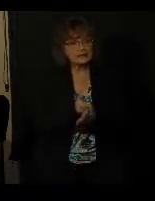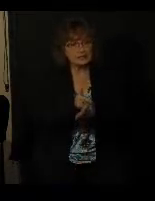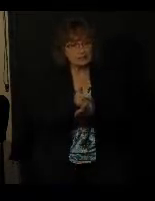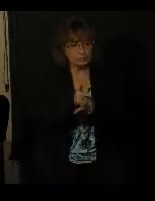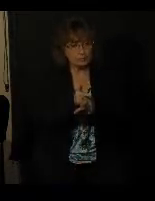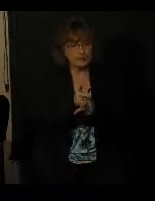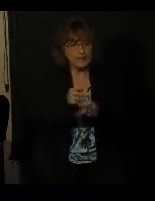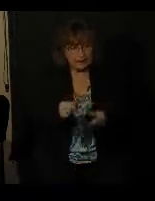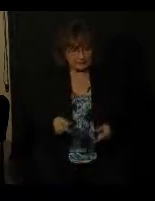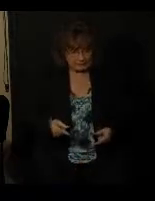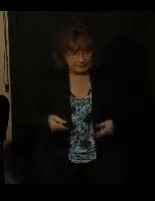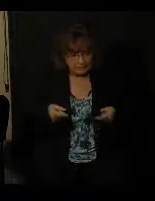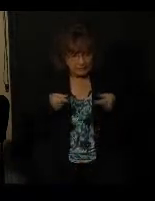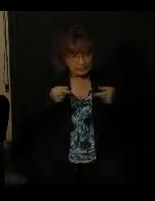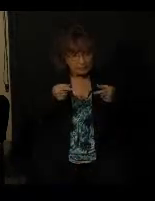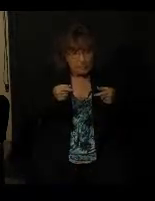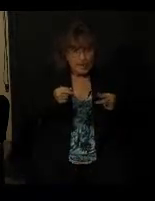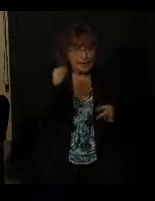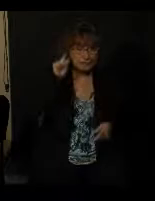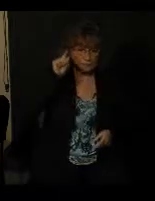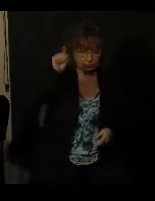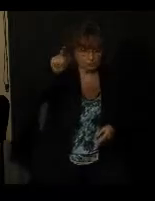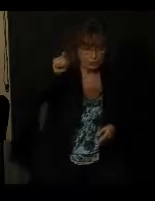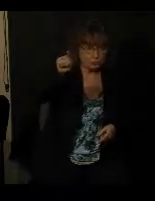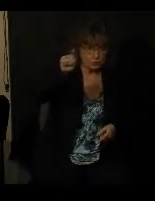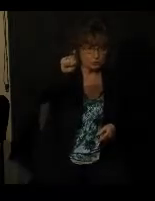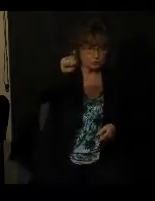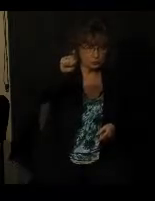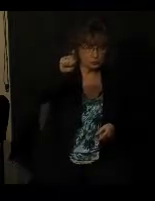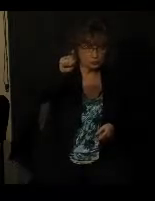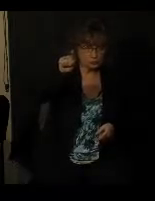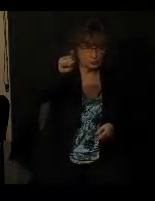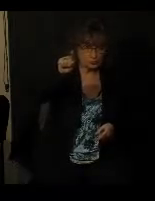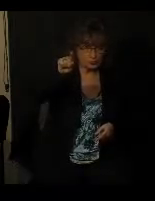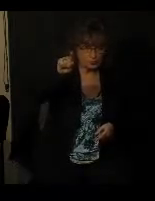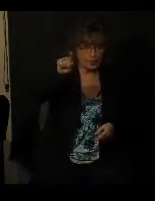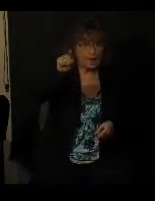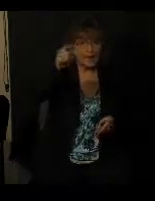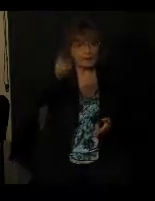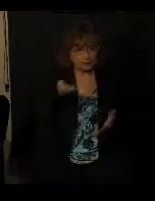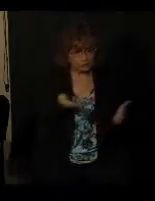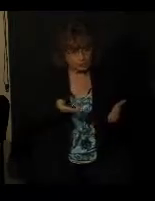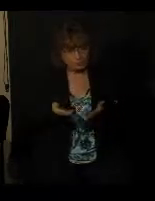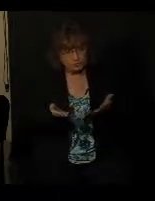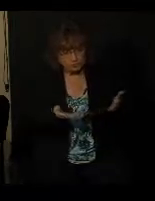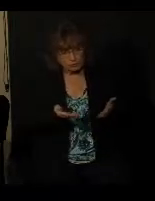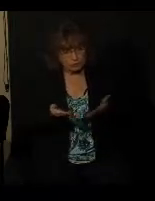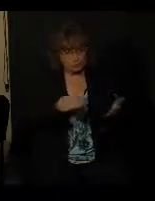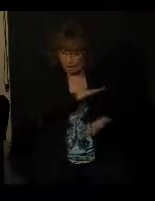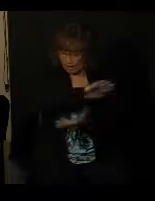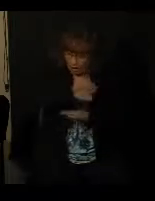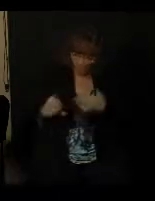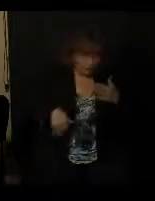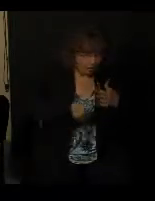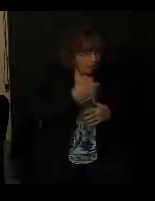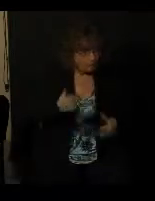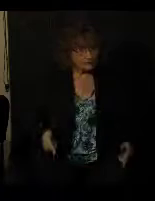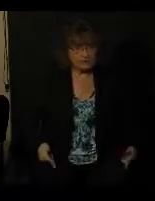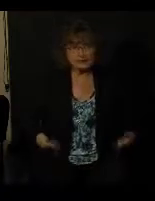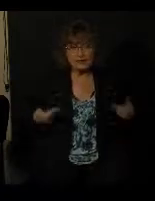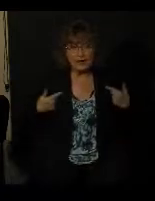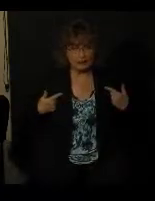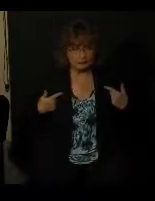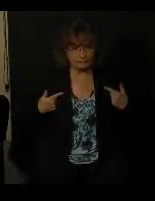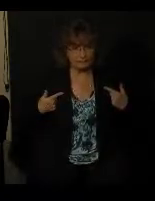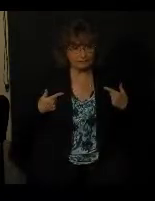we're going to do something, and I'm going to go quick through three chapters. So bear with me. I'm not